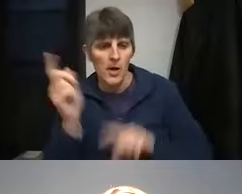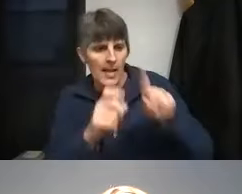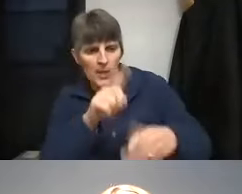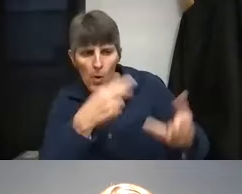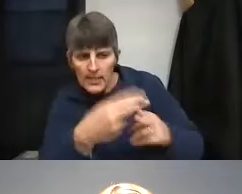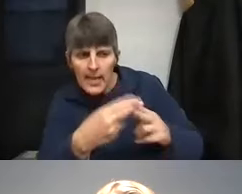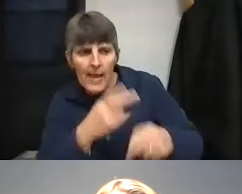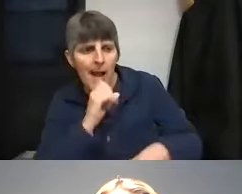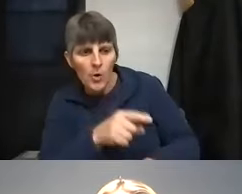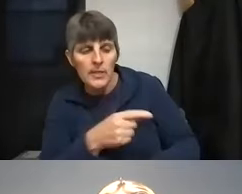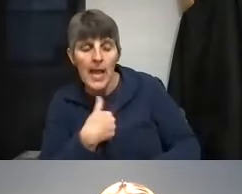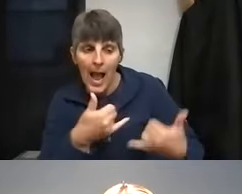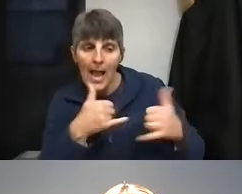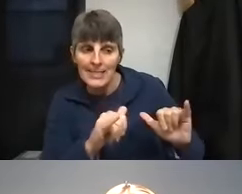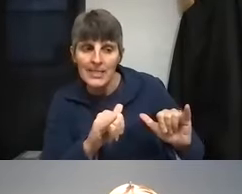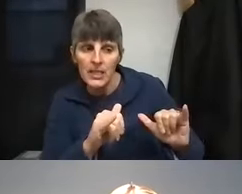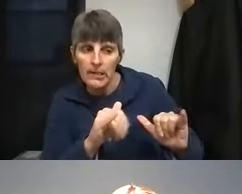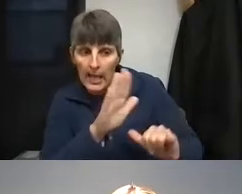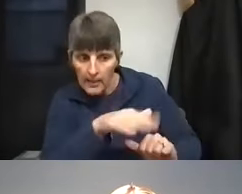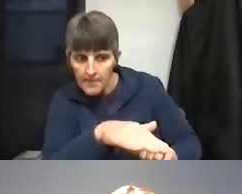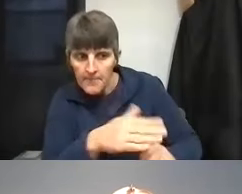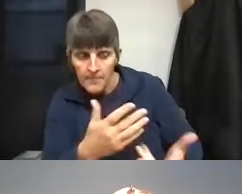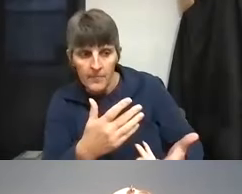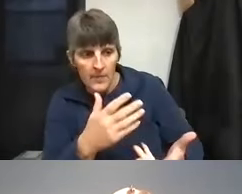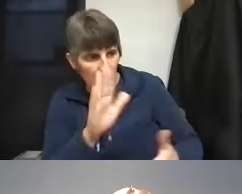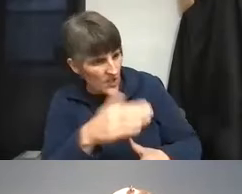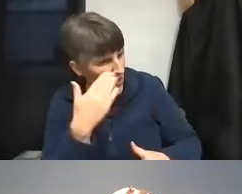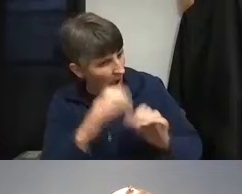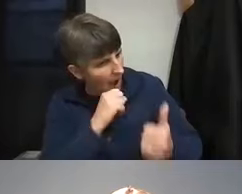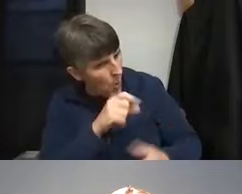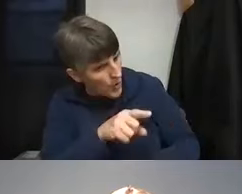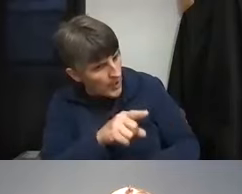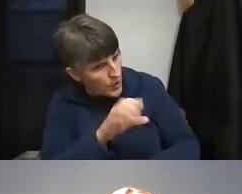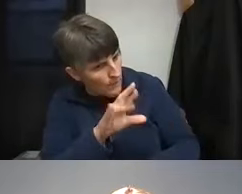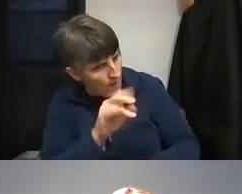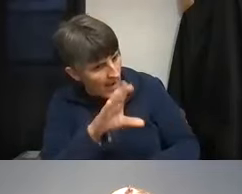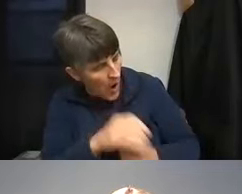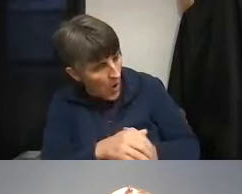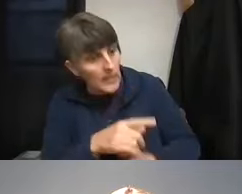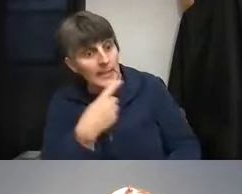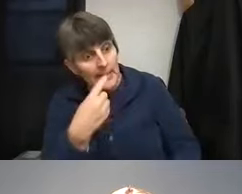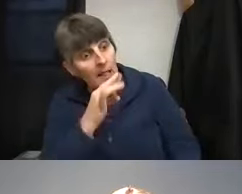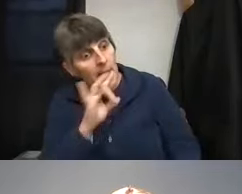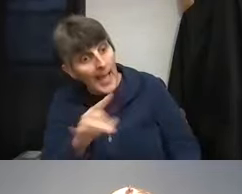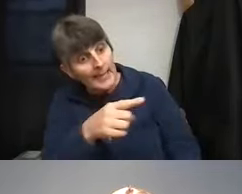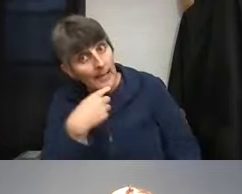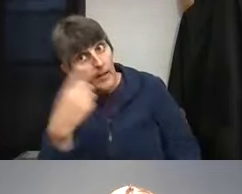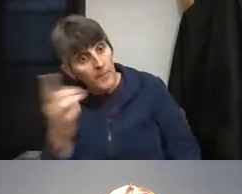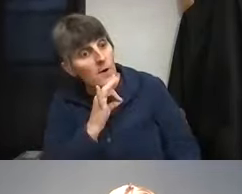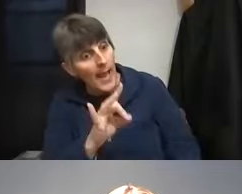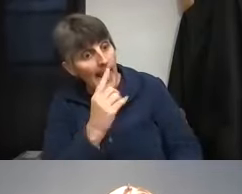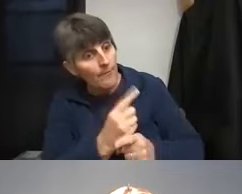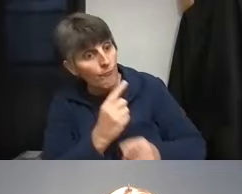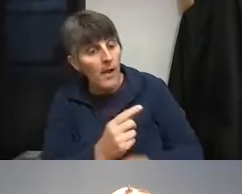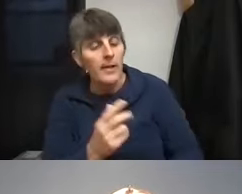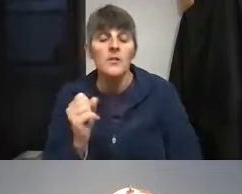name, how old he is, I still kind of cue him. You know, how old are you, Franco? Say 8. You're 8, right? Say 8.